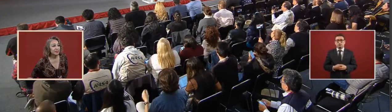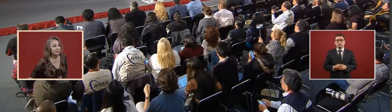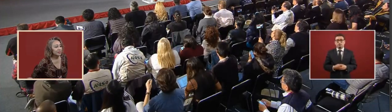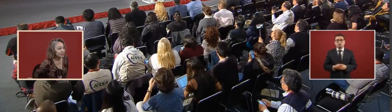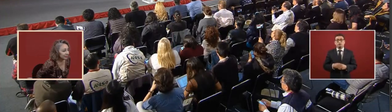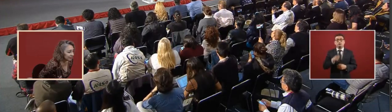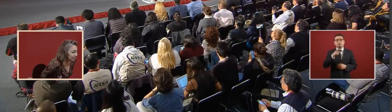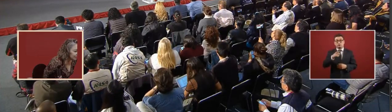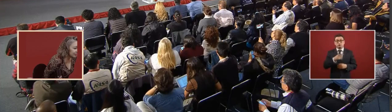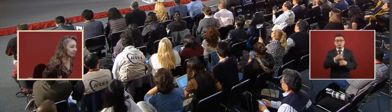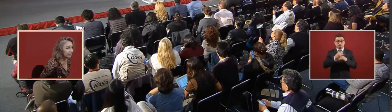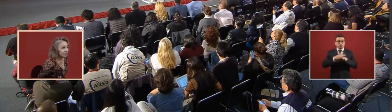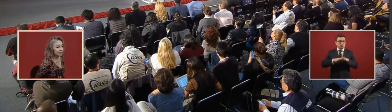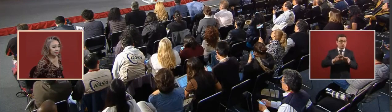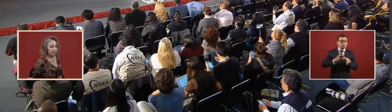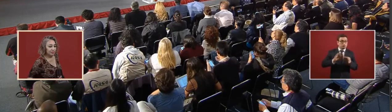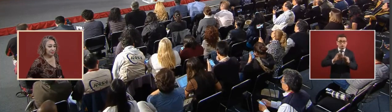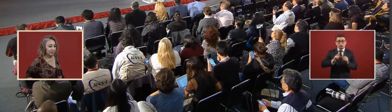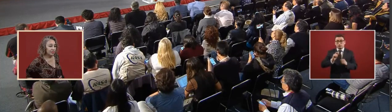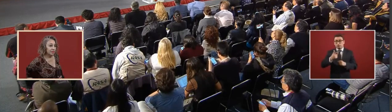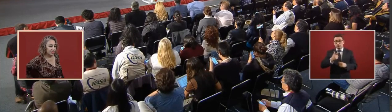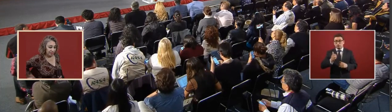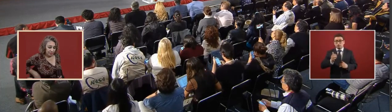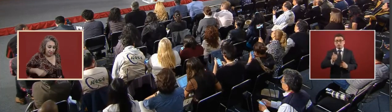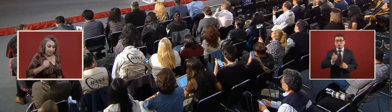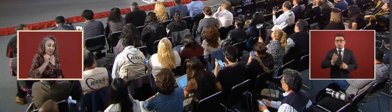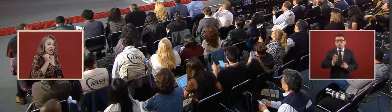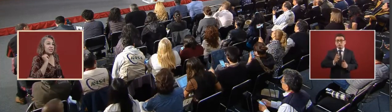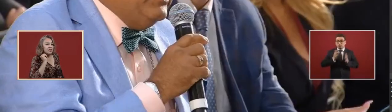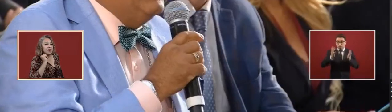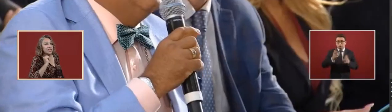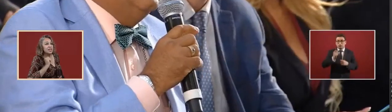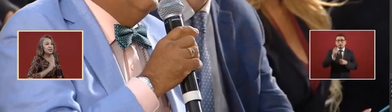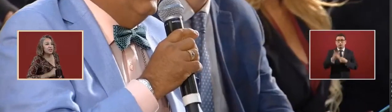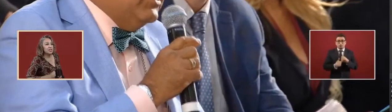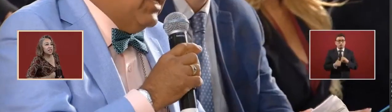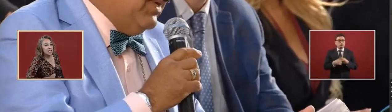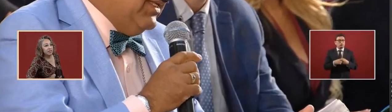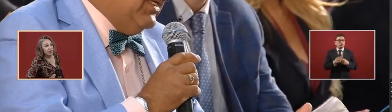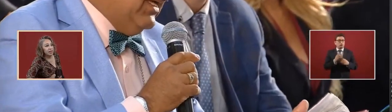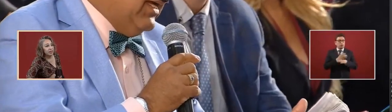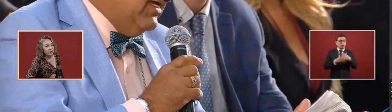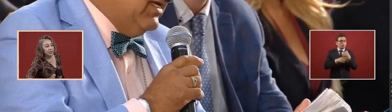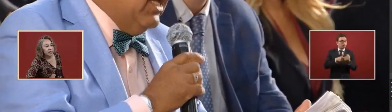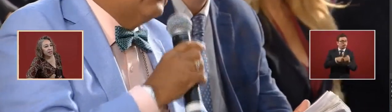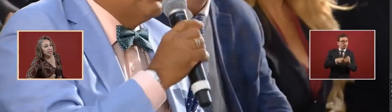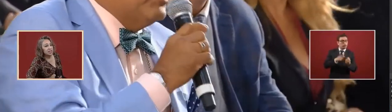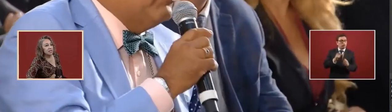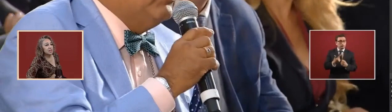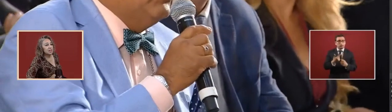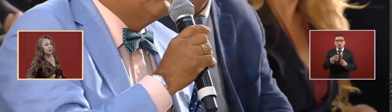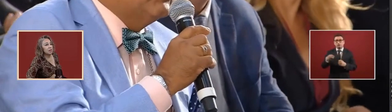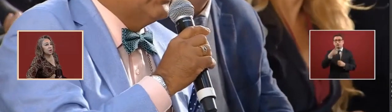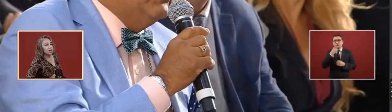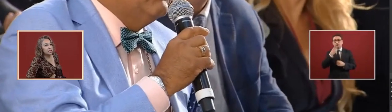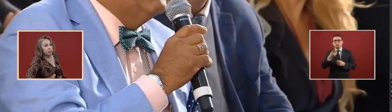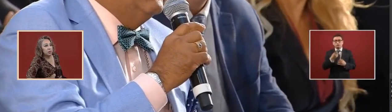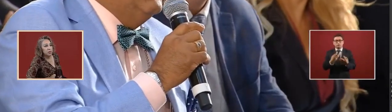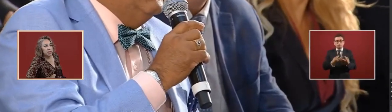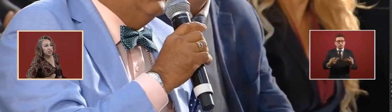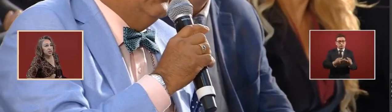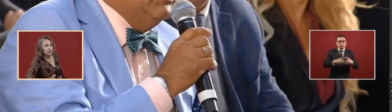No. Un as bajo la manga. Is there an ace under the sleeve? Se habla de la expropiación they de